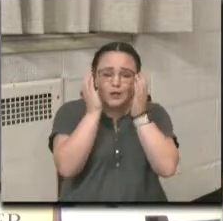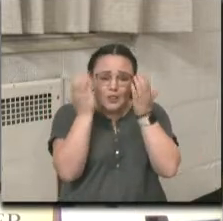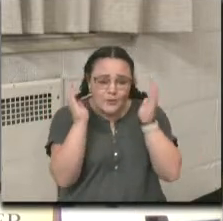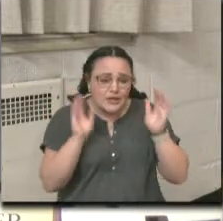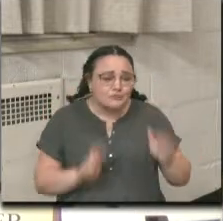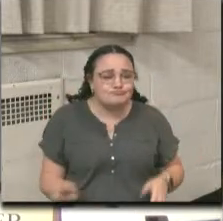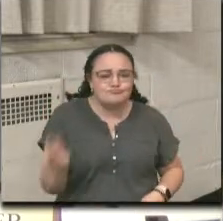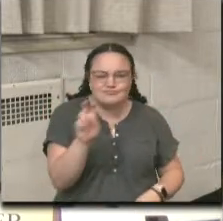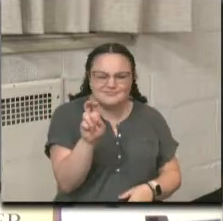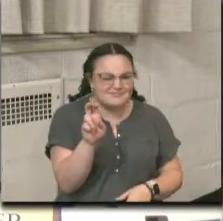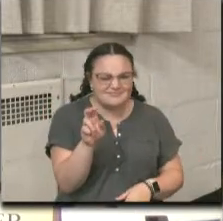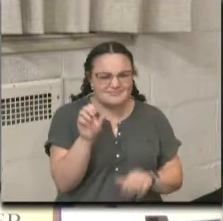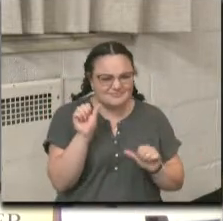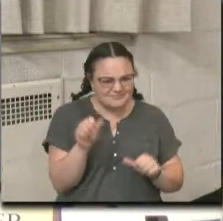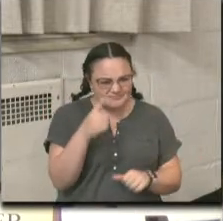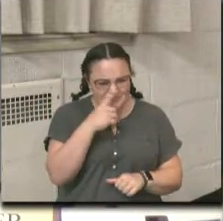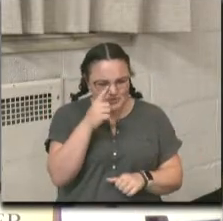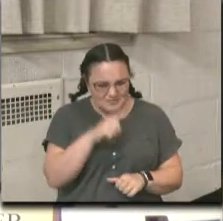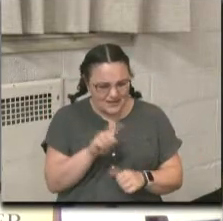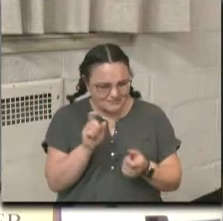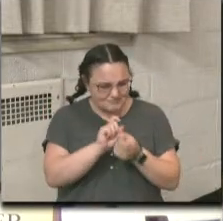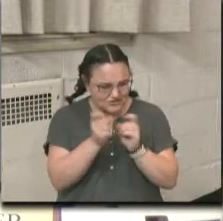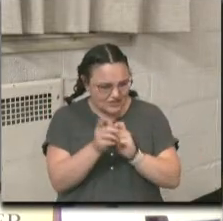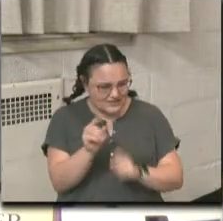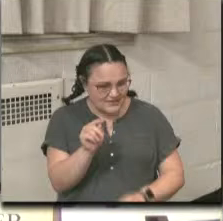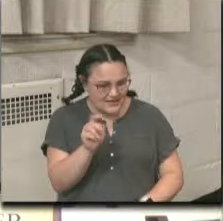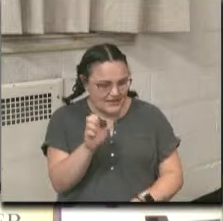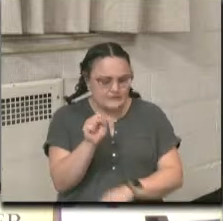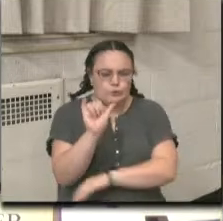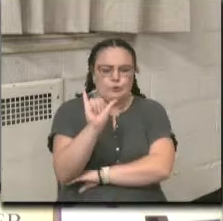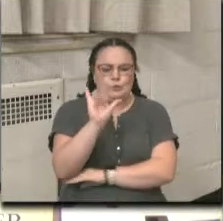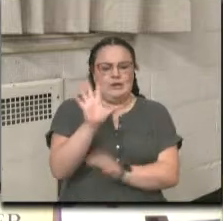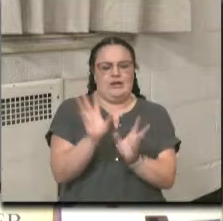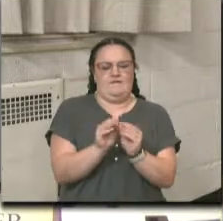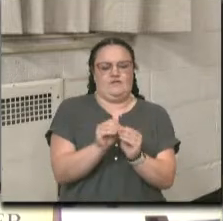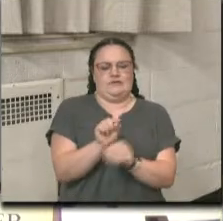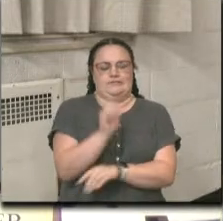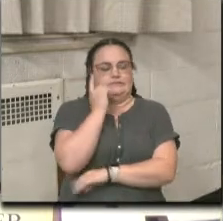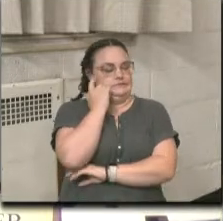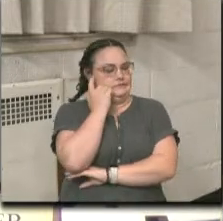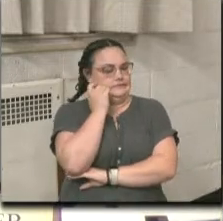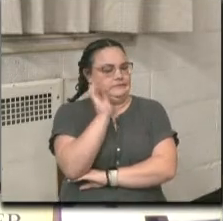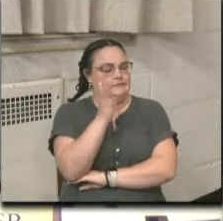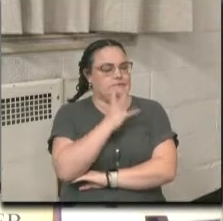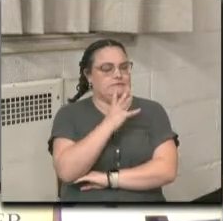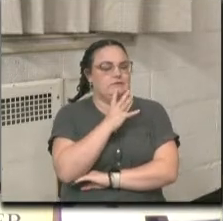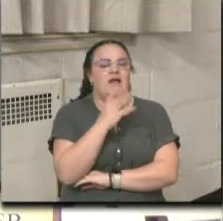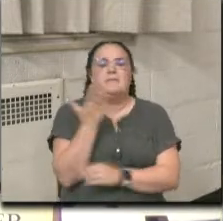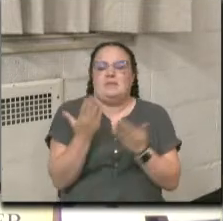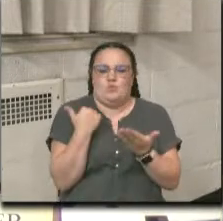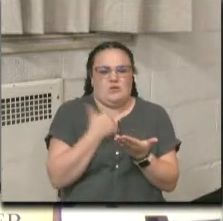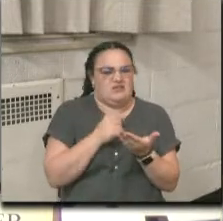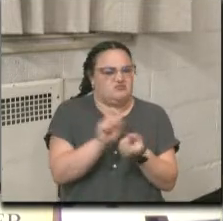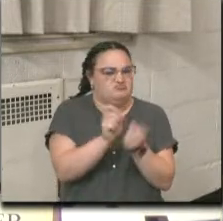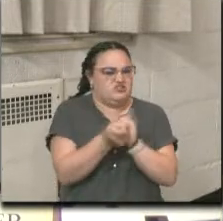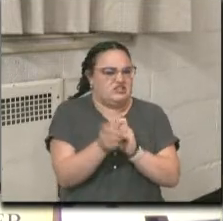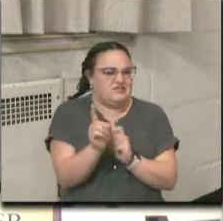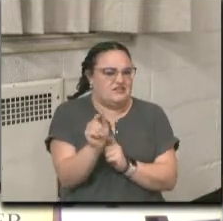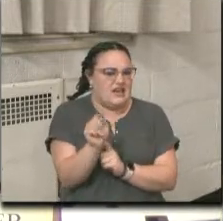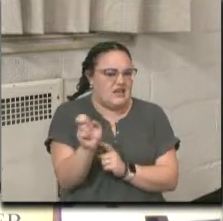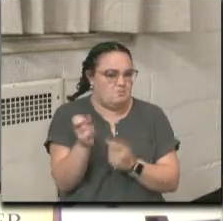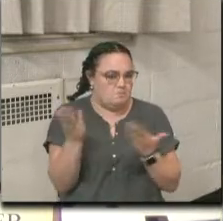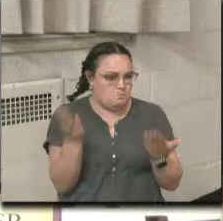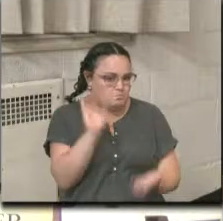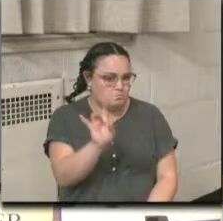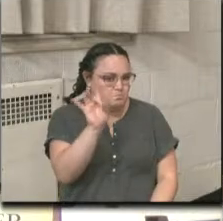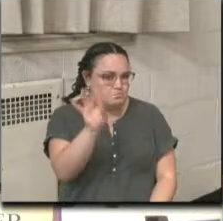week. That's CUBE Annual Conference. And for a date to be determined. Guess